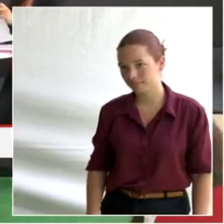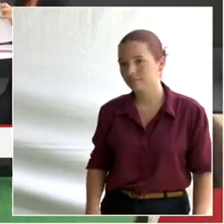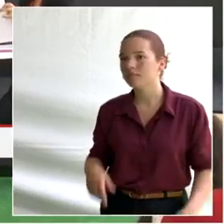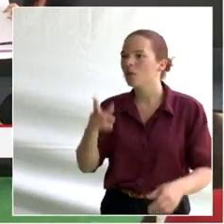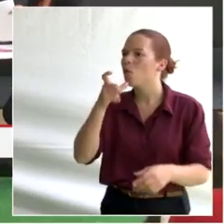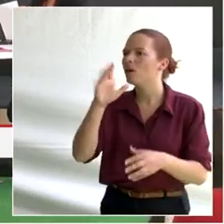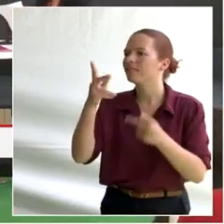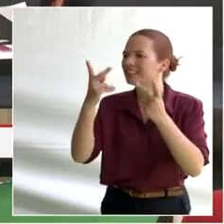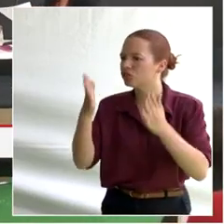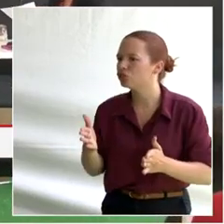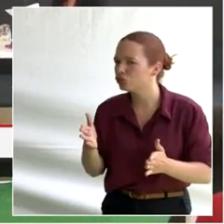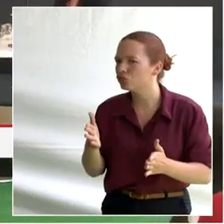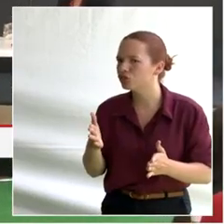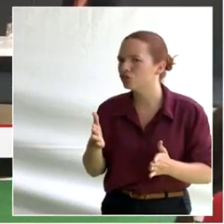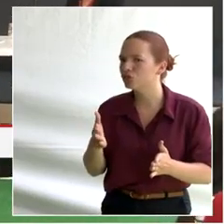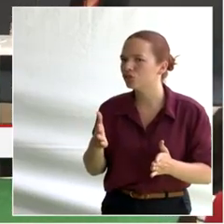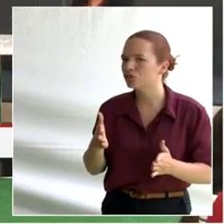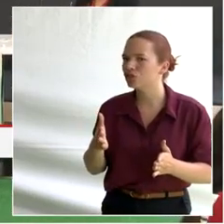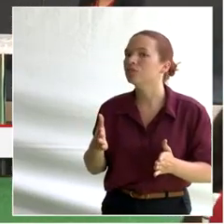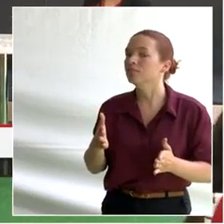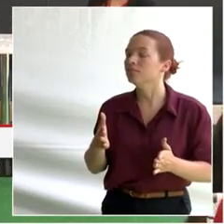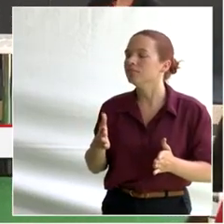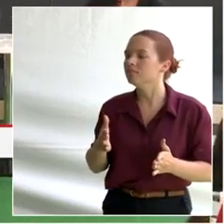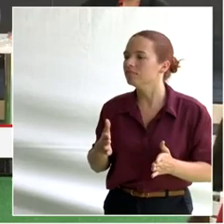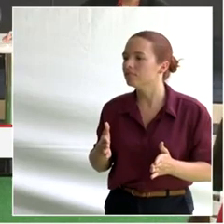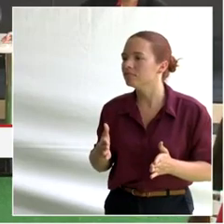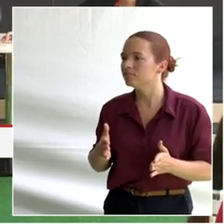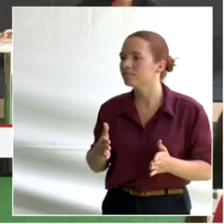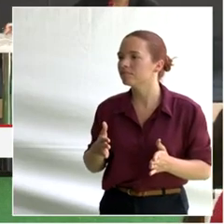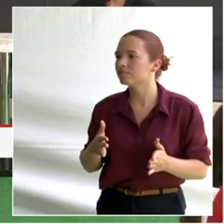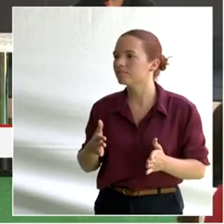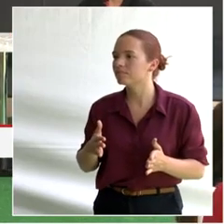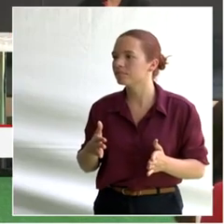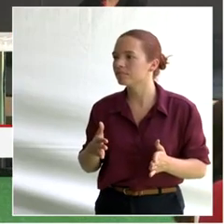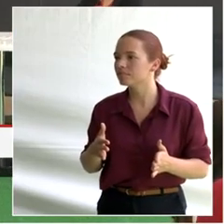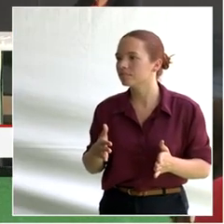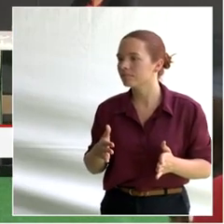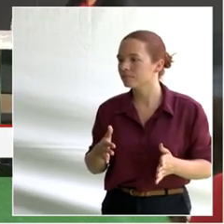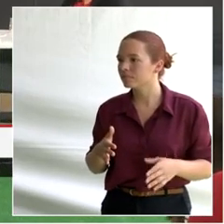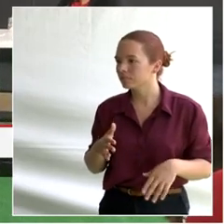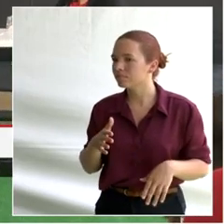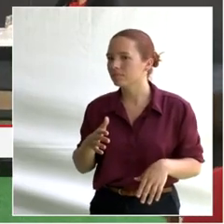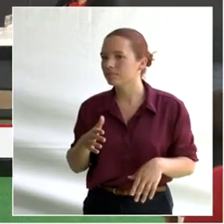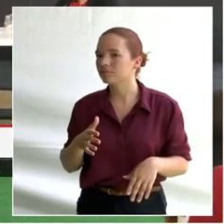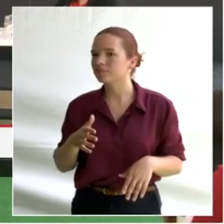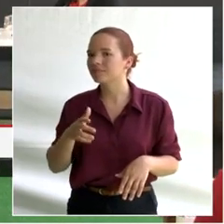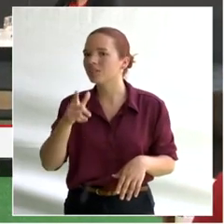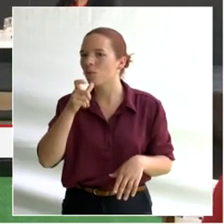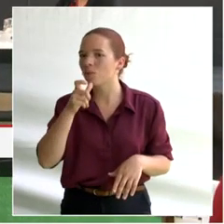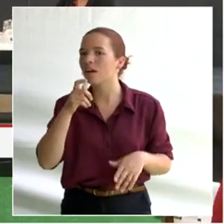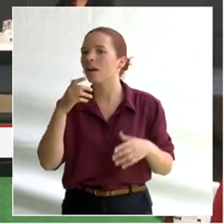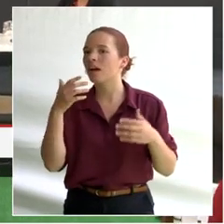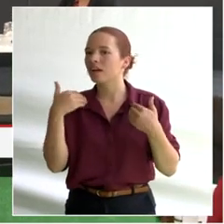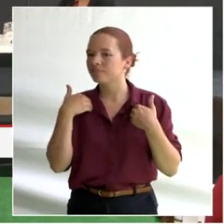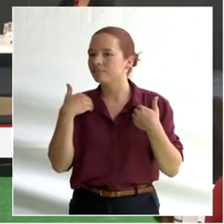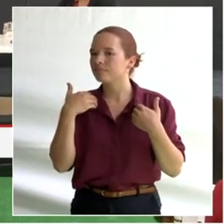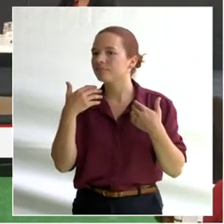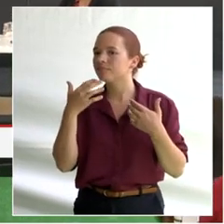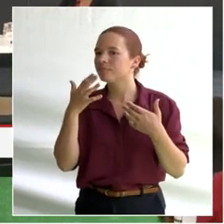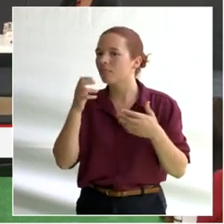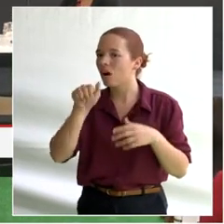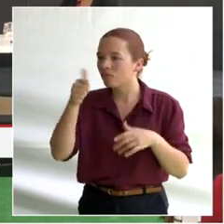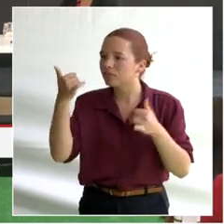belongs to Victoria Azarenka. Vika Azarenka just ran into Vika, another mom who's back, but she's been a mom for a few years,